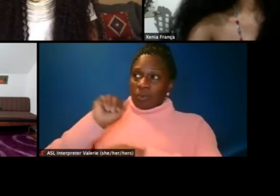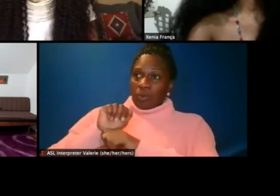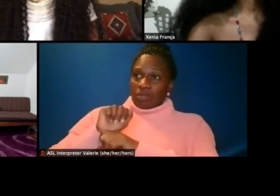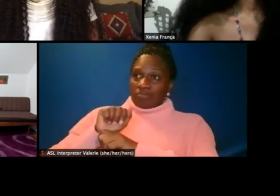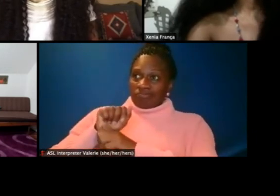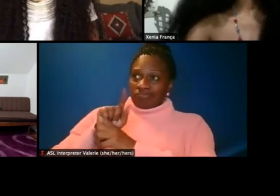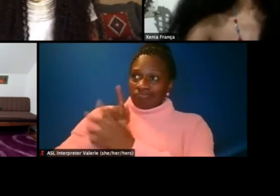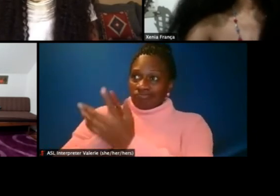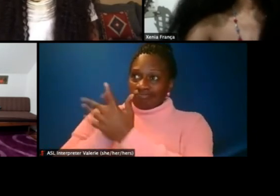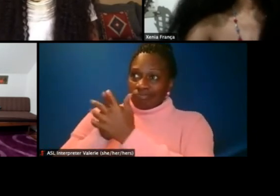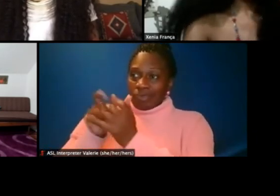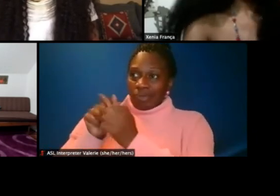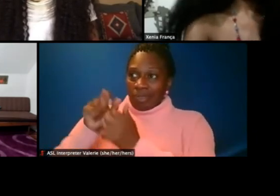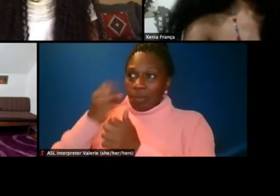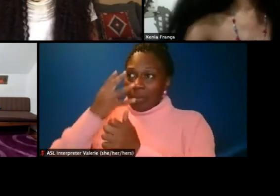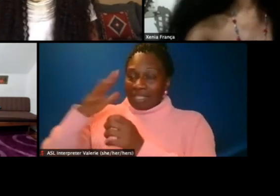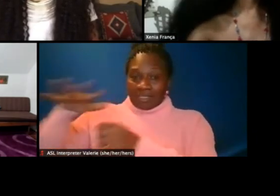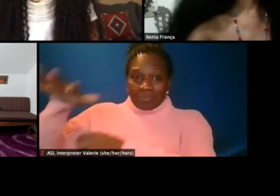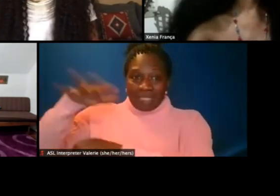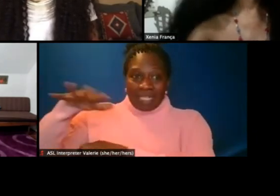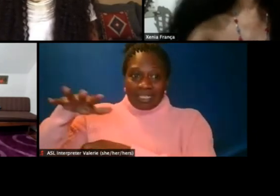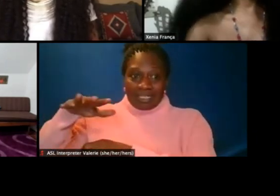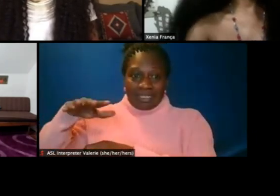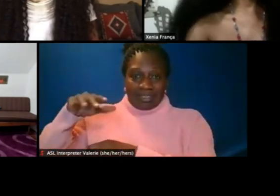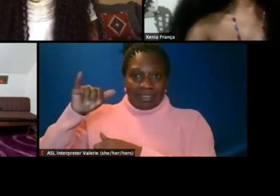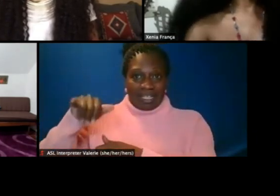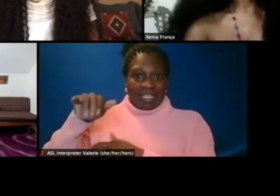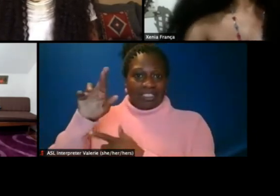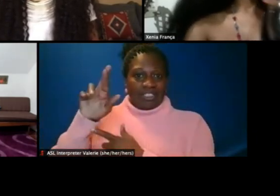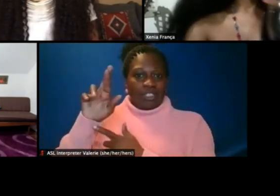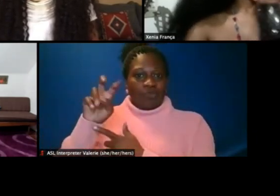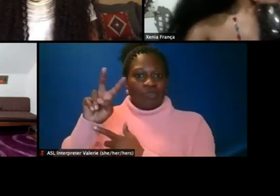well. But I do